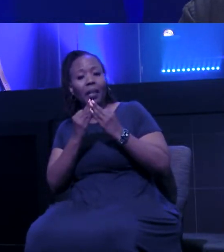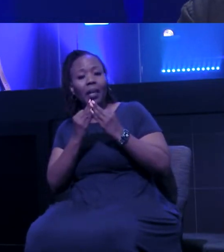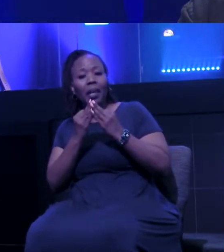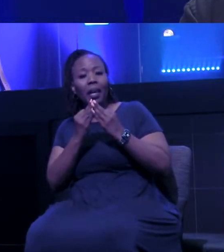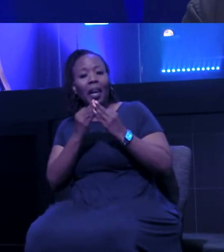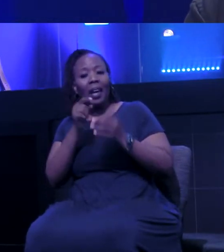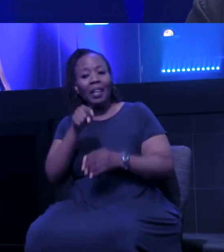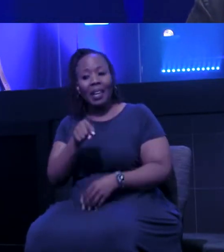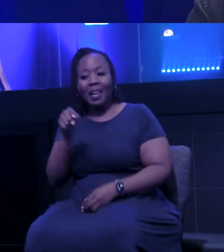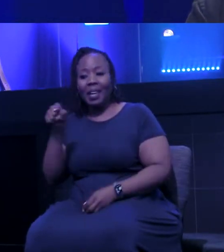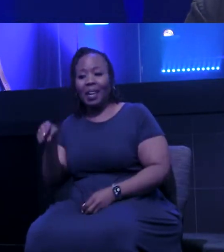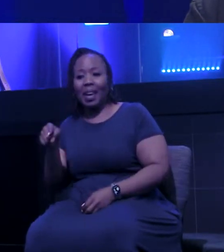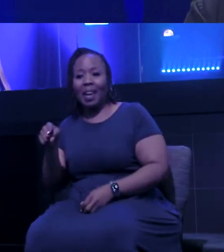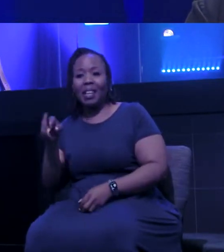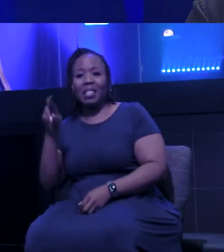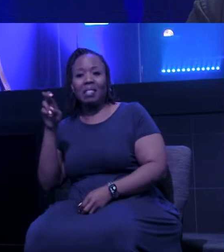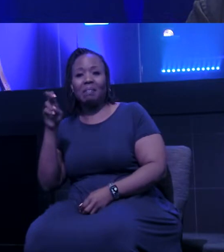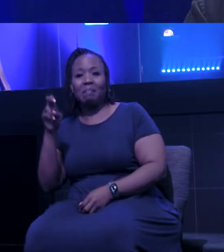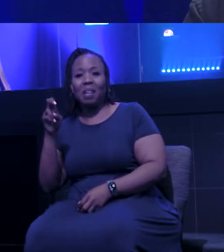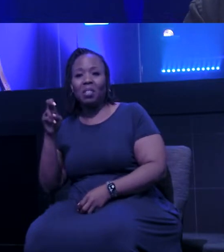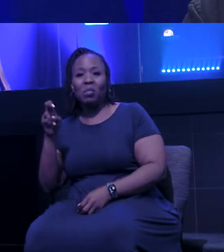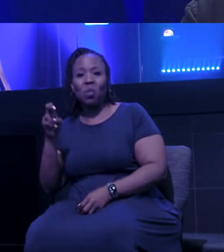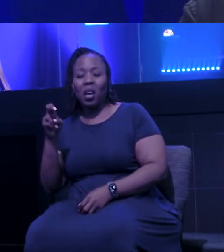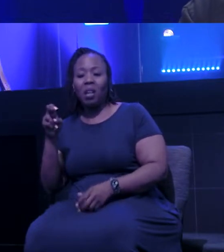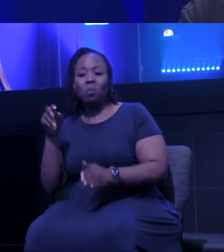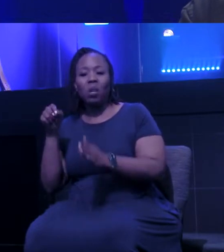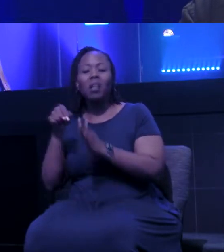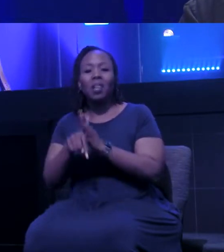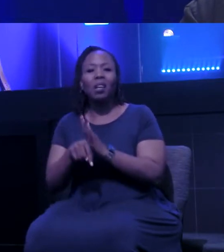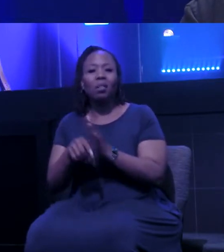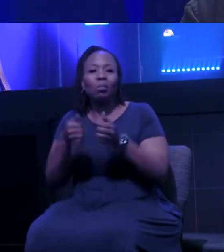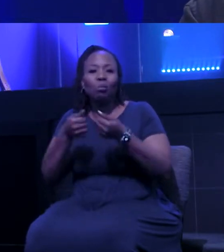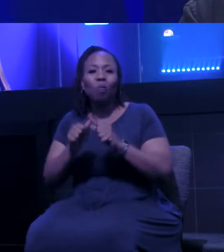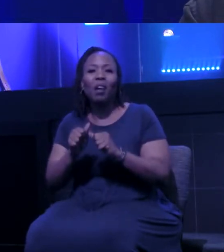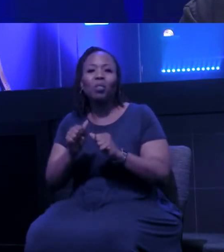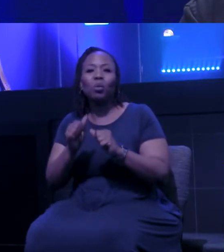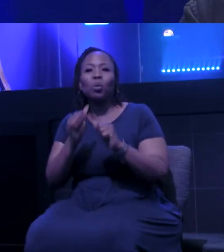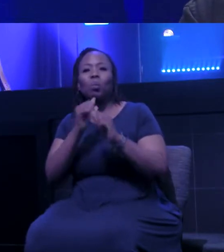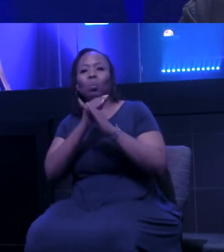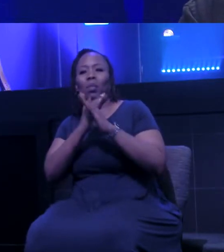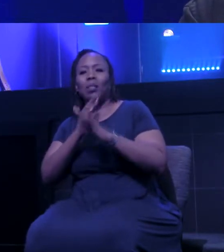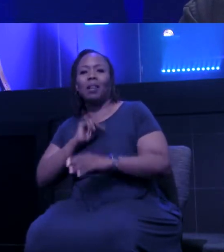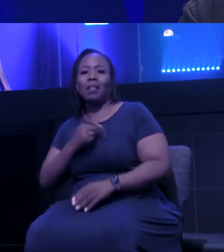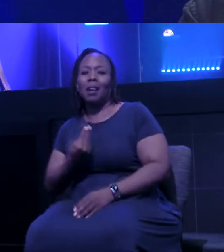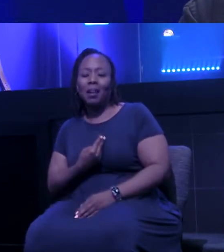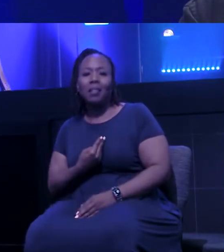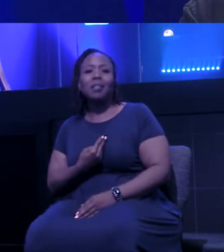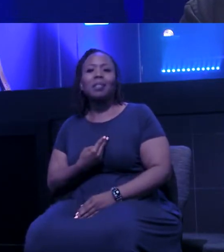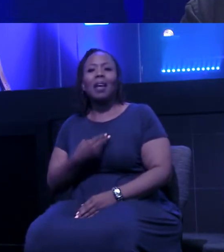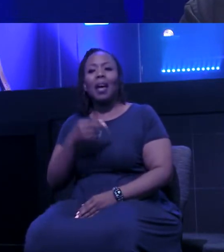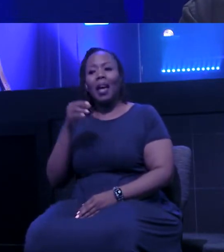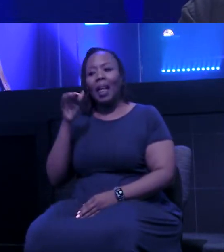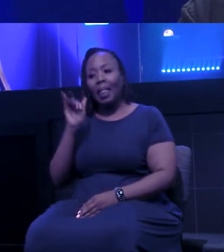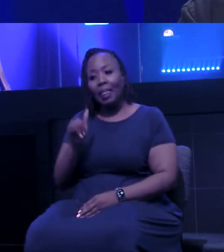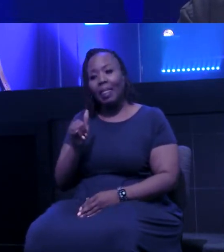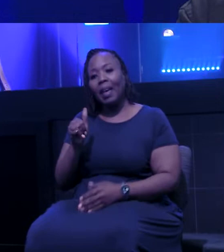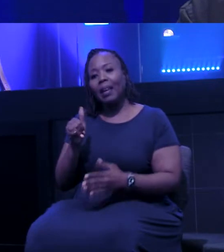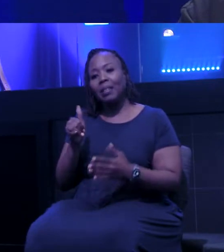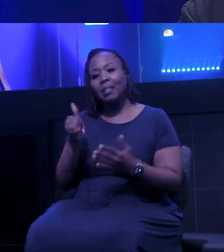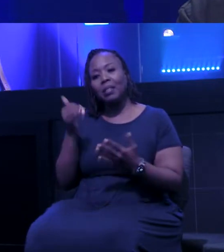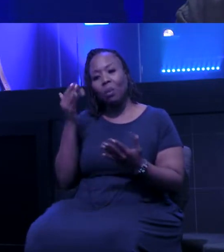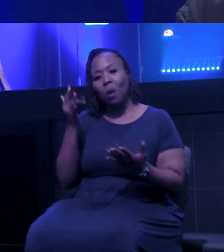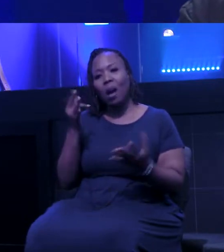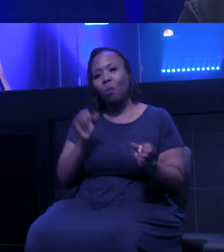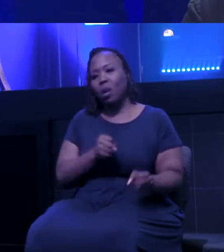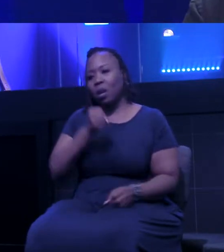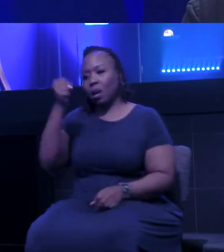and his best friend lost their lives trying to protect and defend us. And that was after that's why we, and the failed attempt, we moved